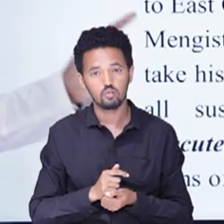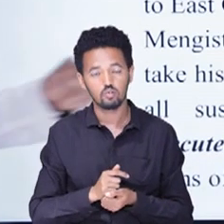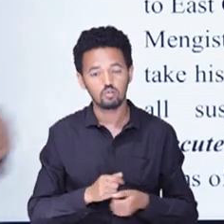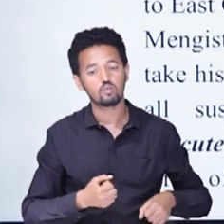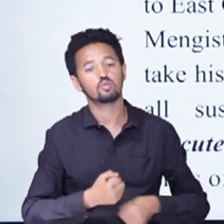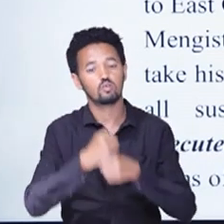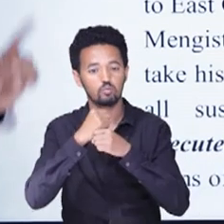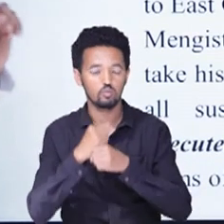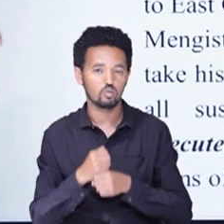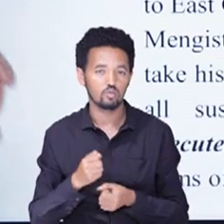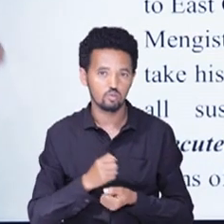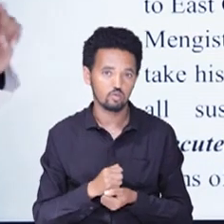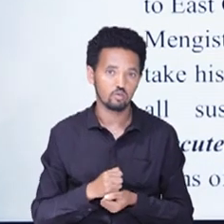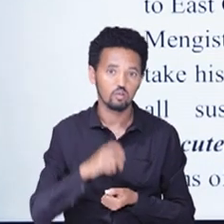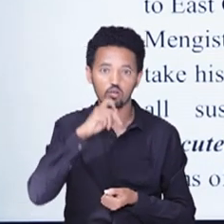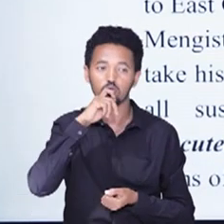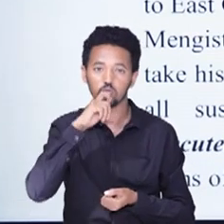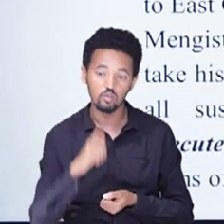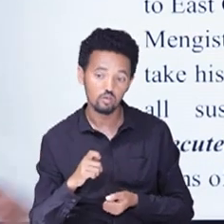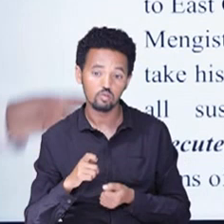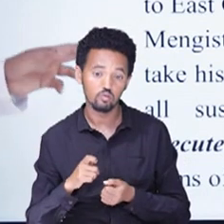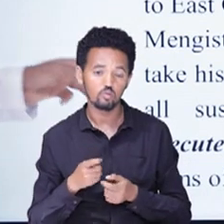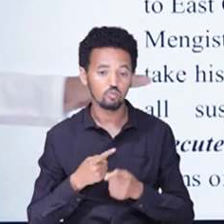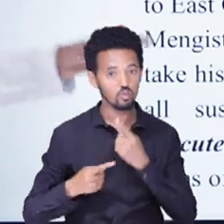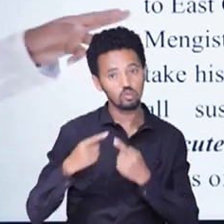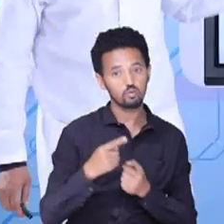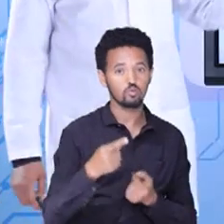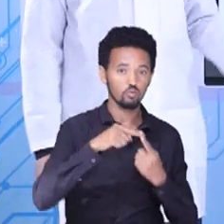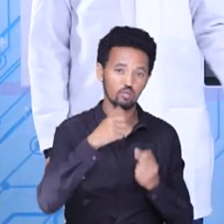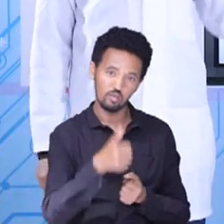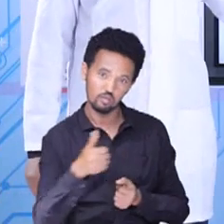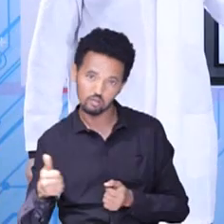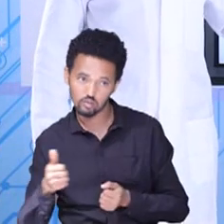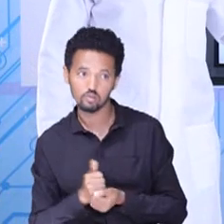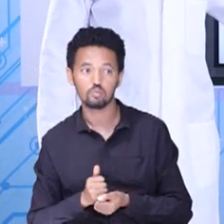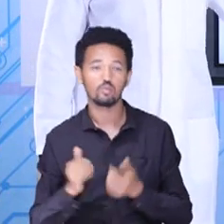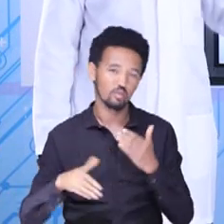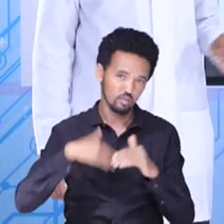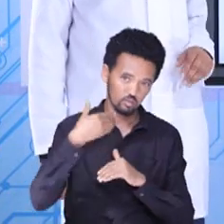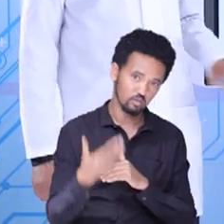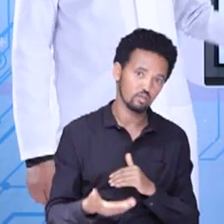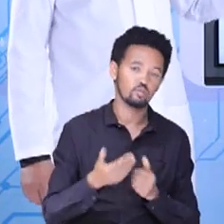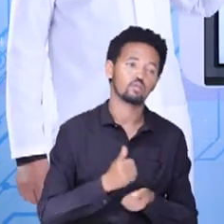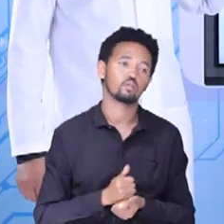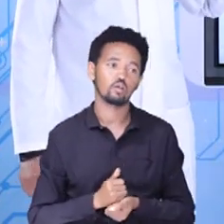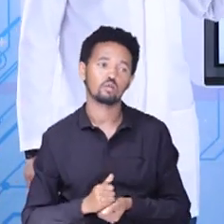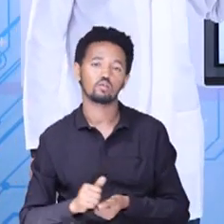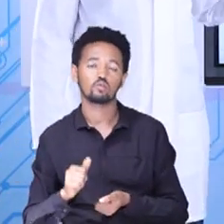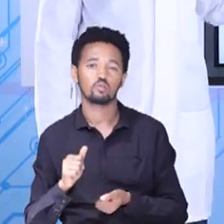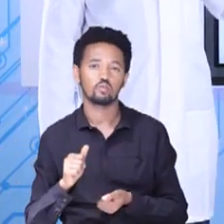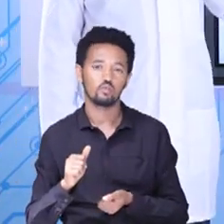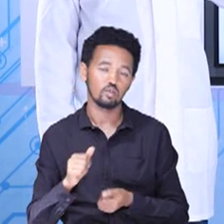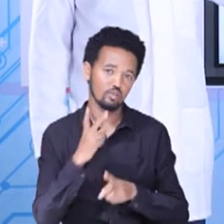supporters. The coup failed. Mengistu flew back to Addis Ababa to take his revenge. Then widespread arrest and